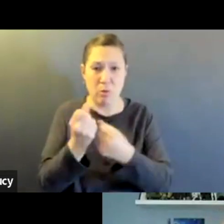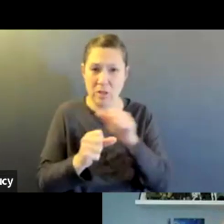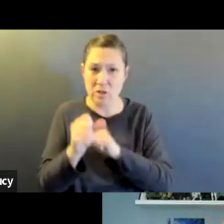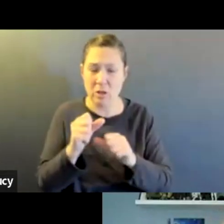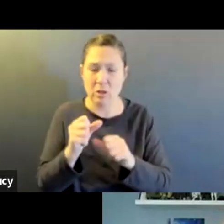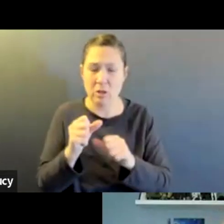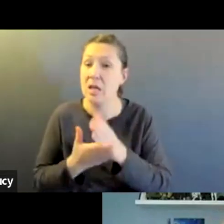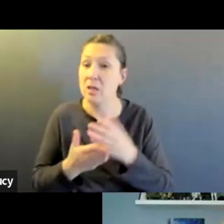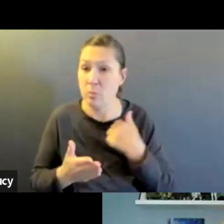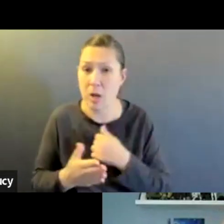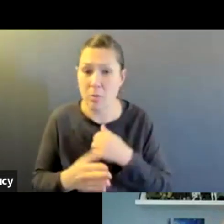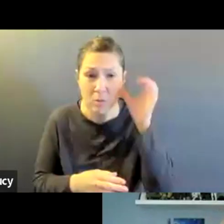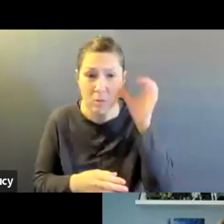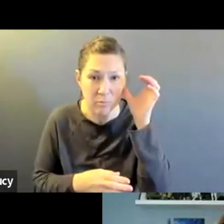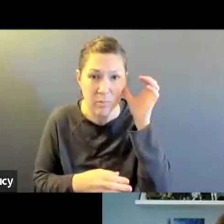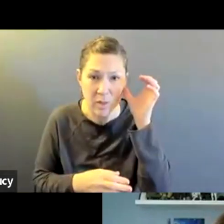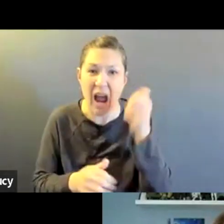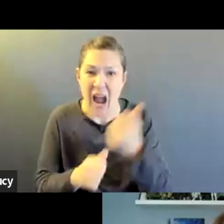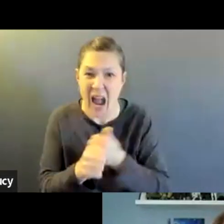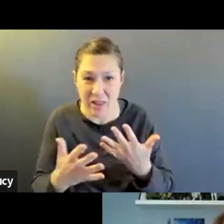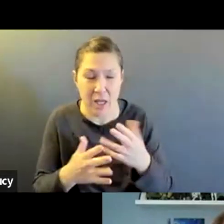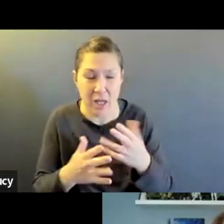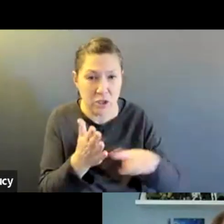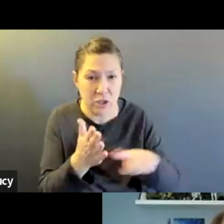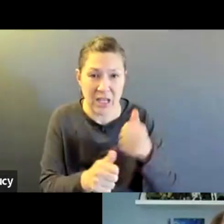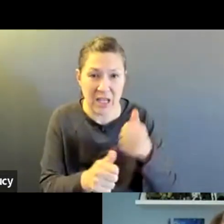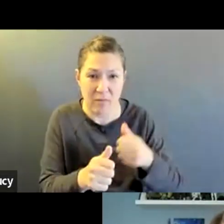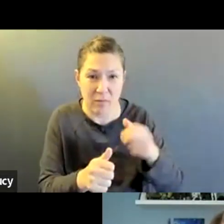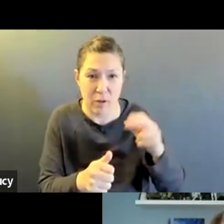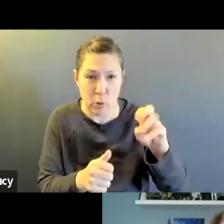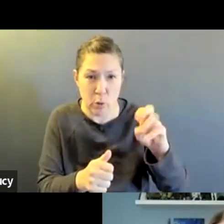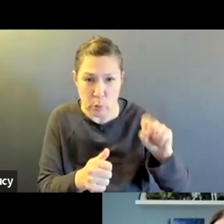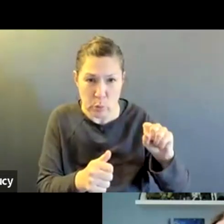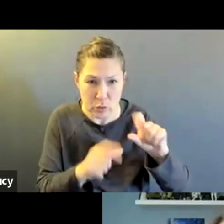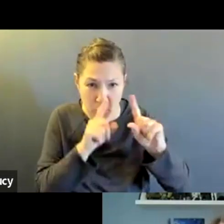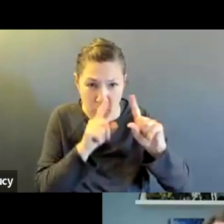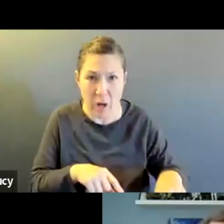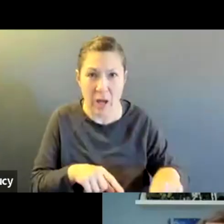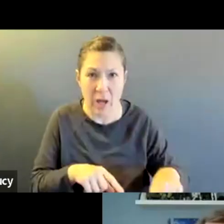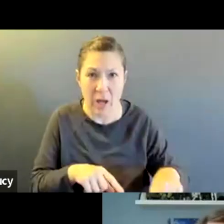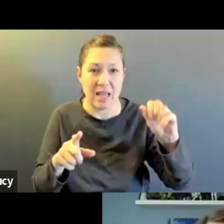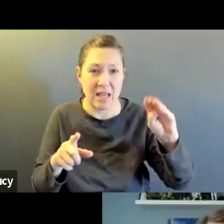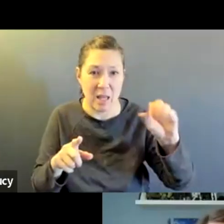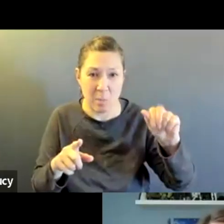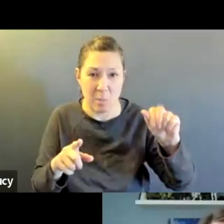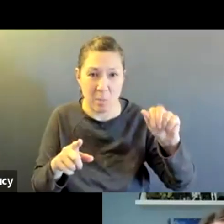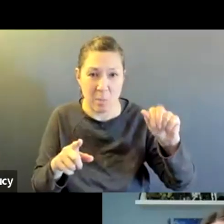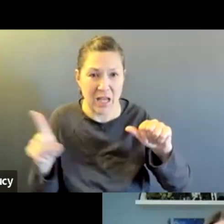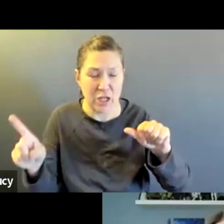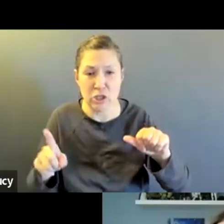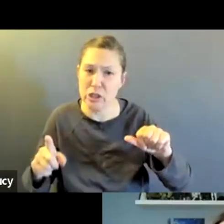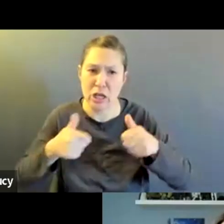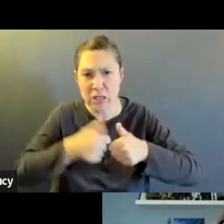listening to every news report, reading every EO. Amanda sends a lot of texts during the day telling me everything that's happening,